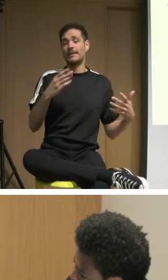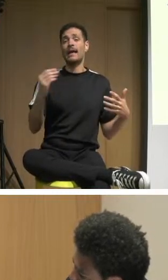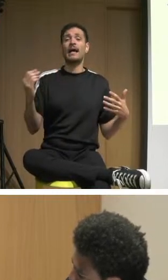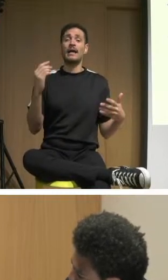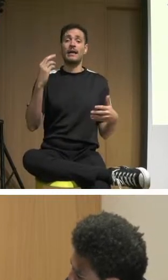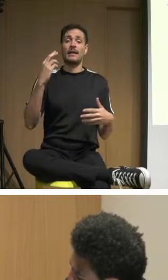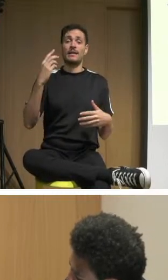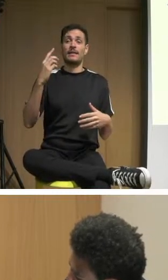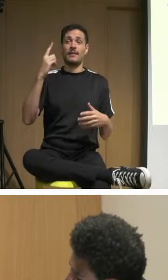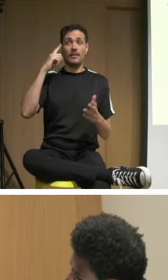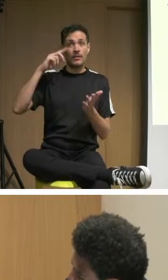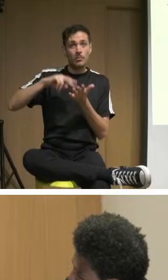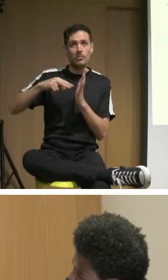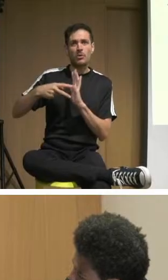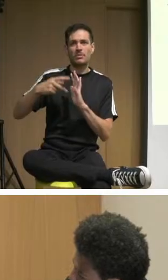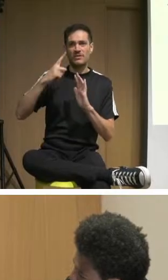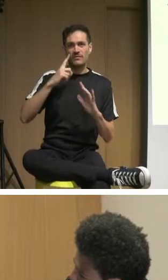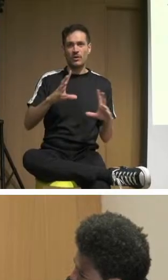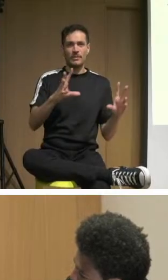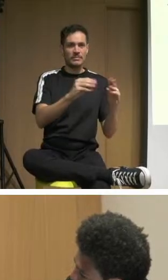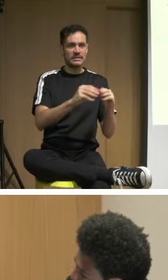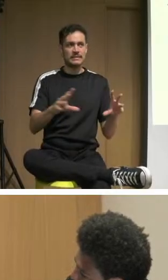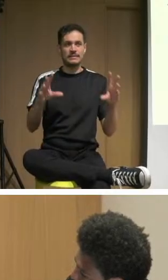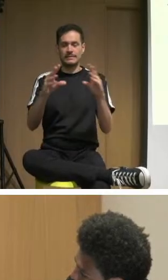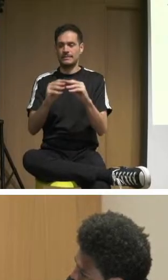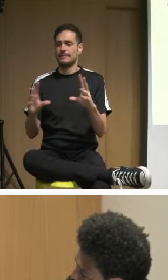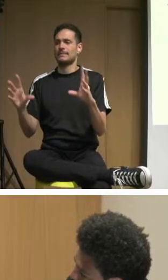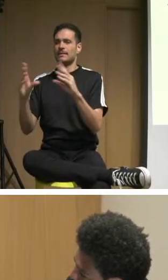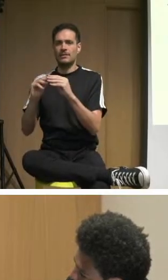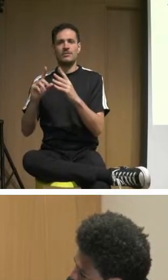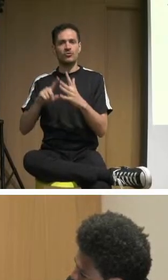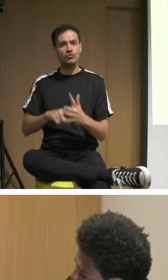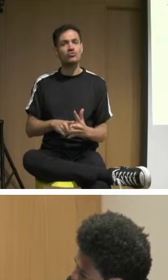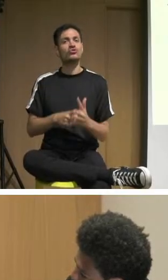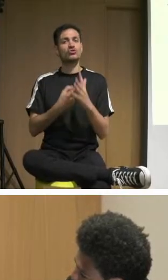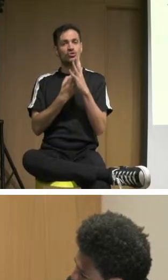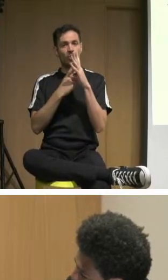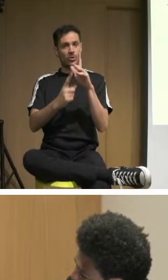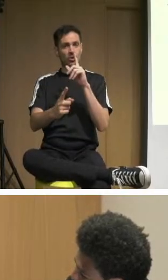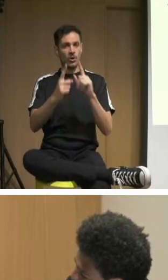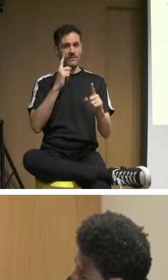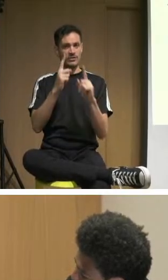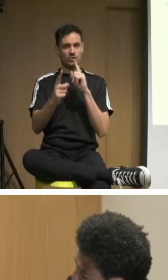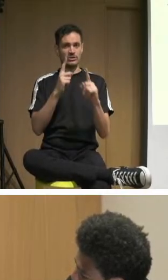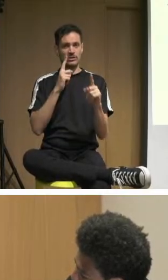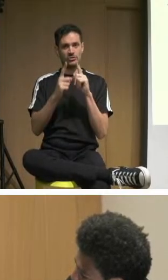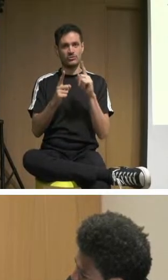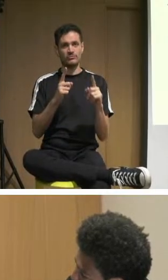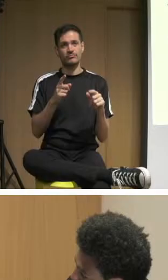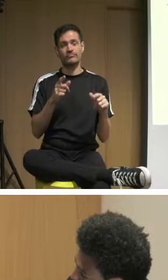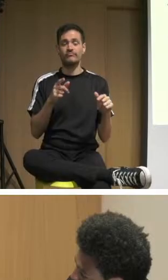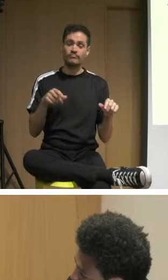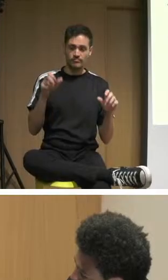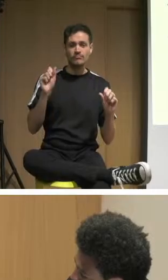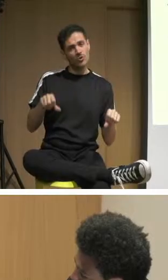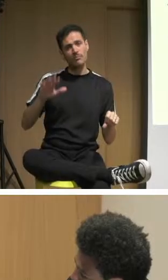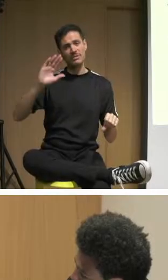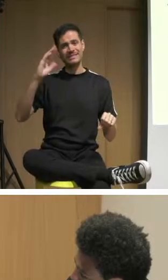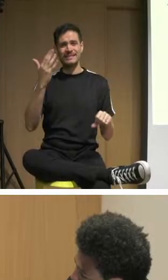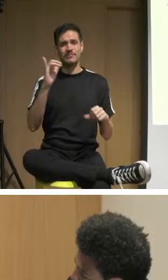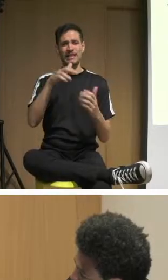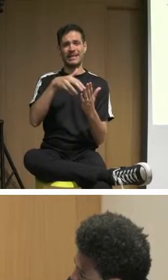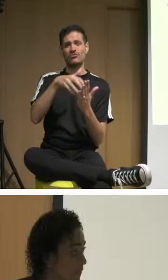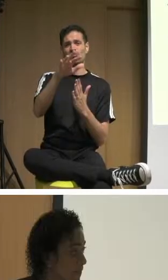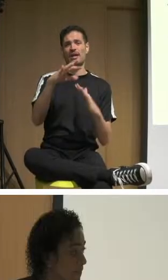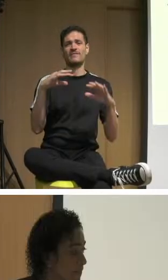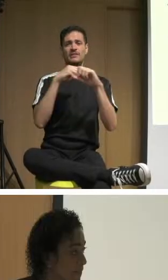those sessions were to get sentiment and begin conversation, so this could be taken as a draft summary. I do want